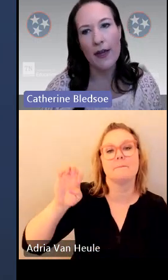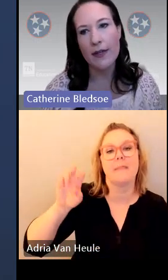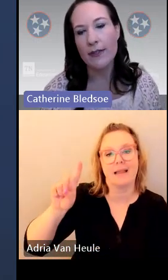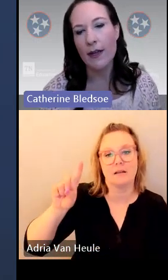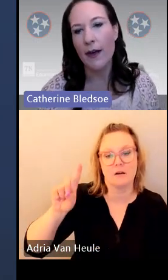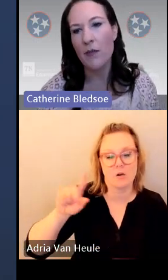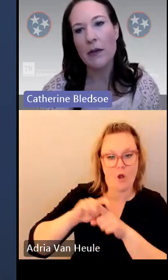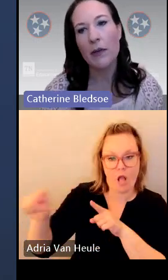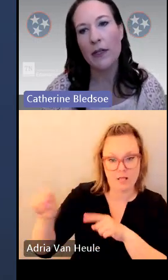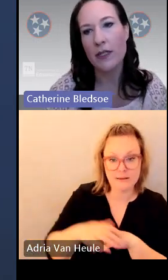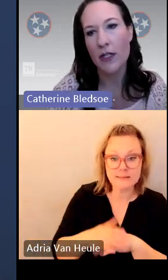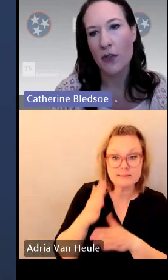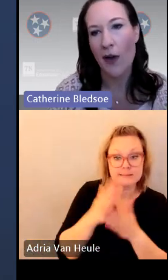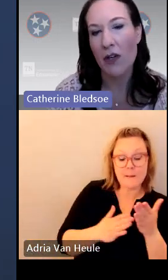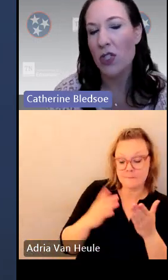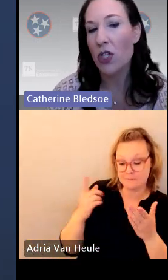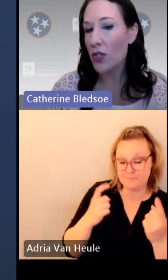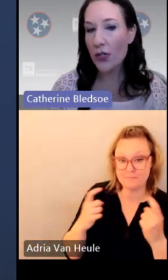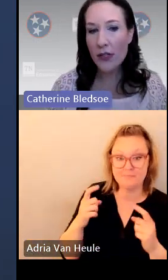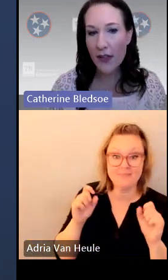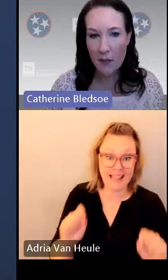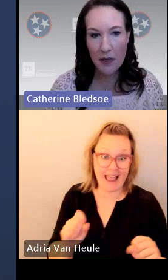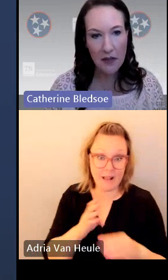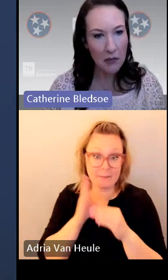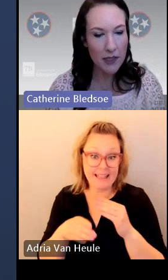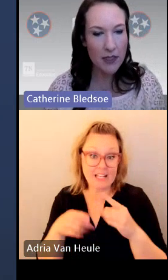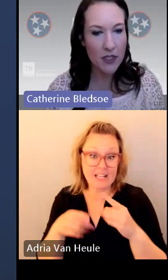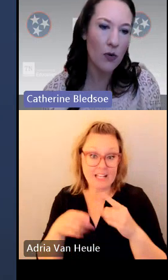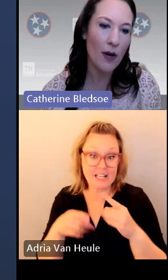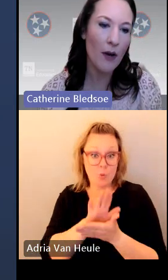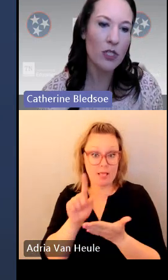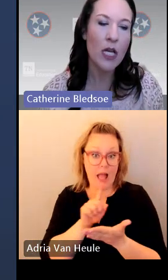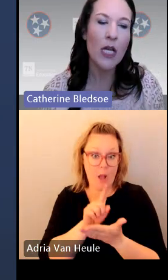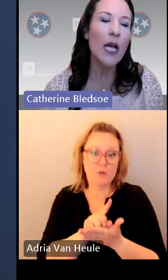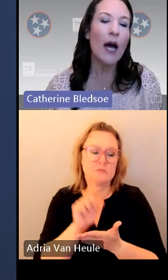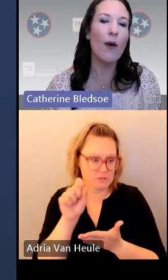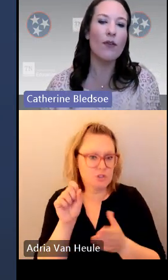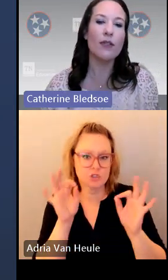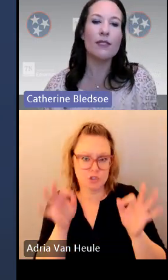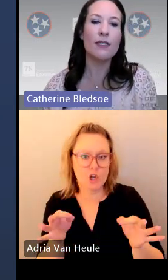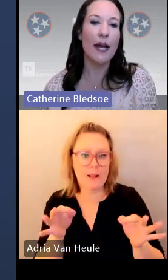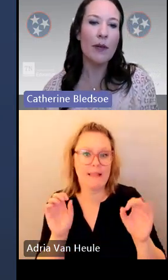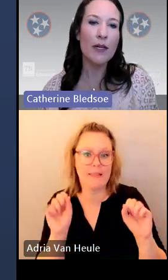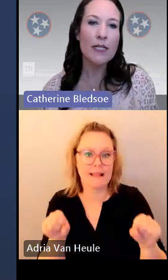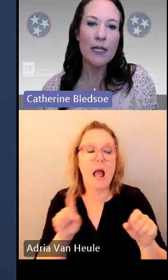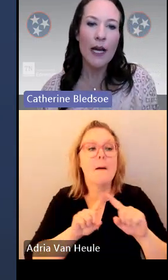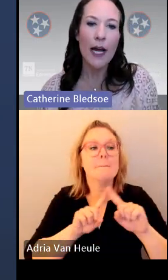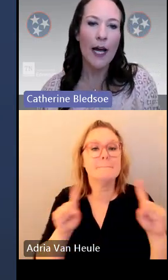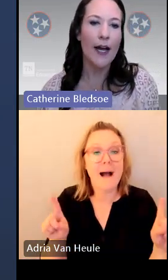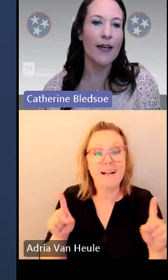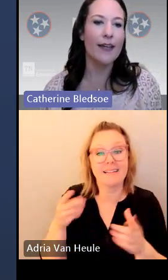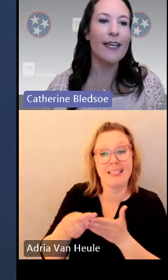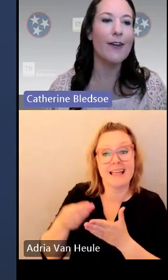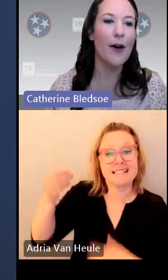these surveys be completed during school hours? Certainly they can be completed during school hours. However, the